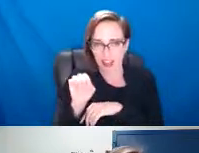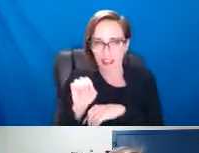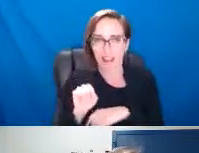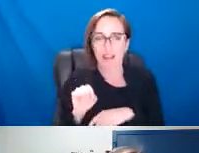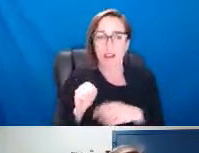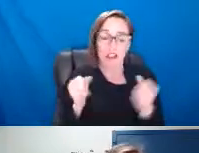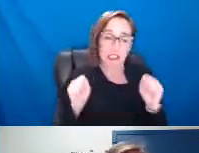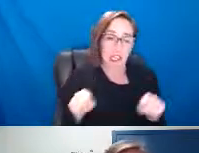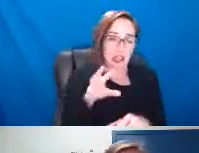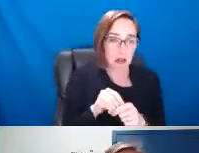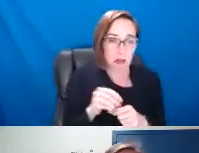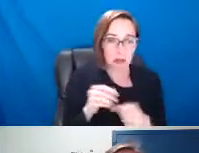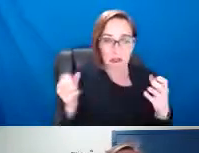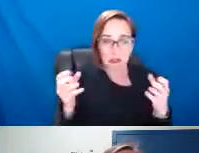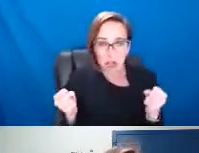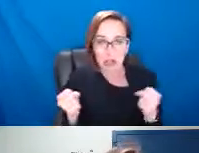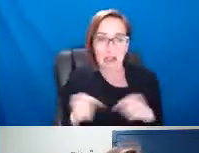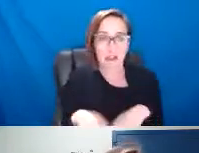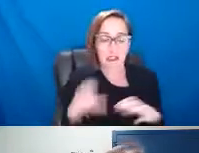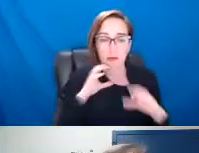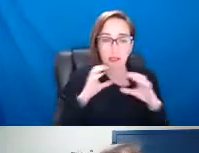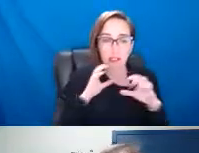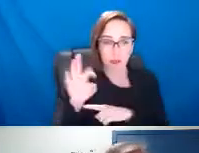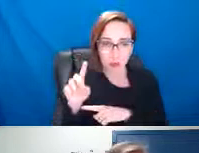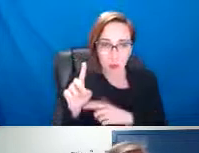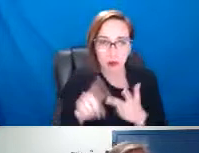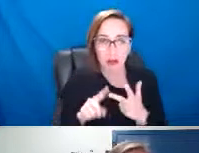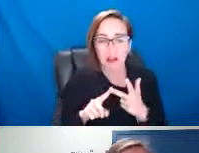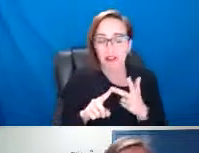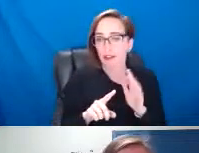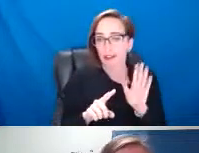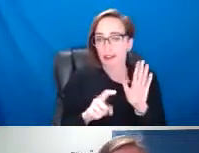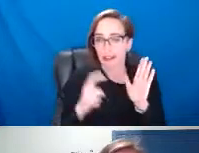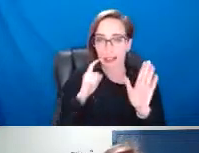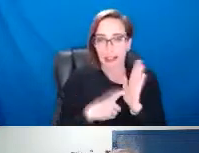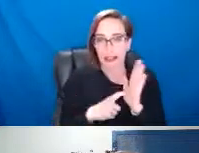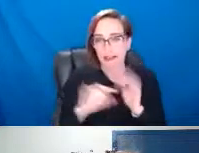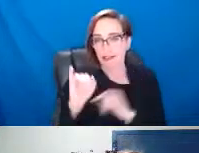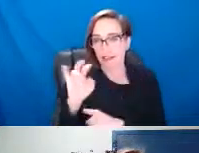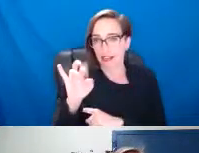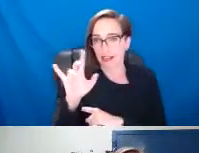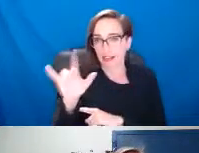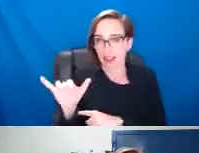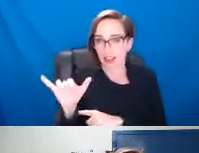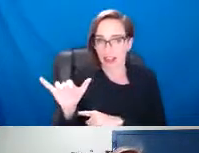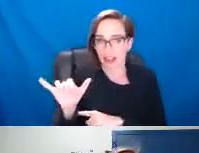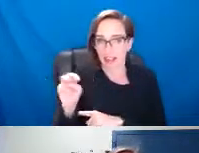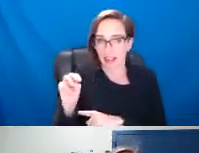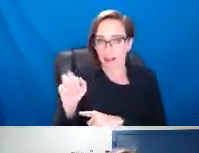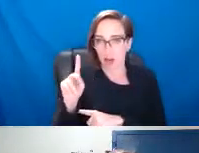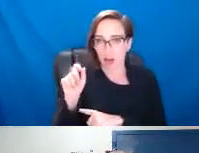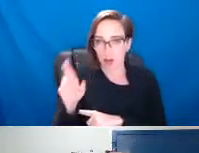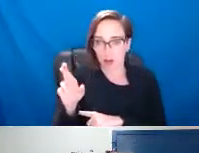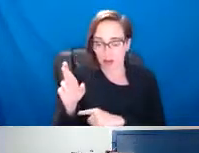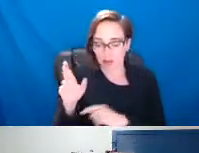gonna go, what's an identifying marker? Here at the center, if you ever get an opportunity to visit at